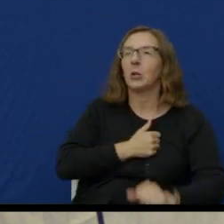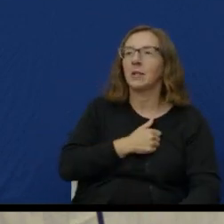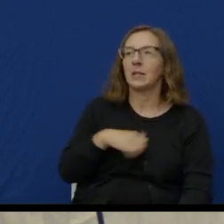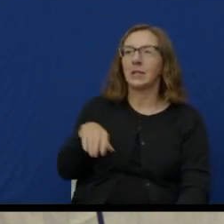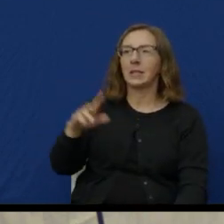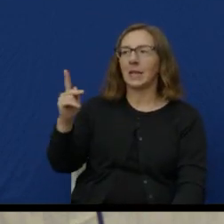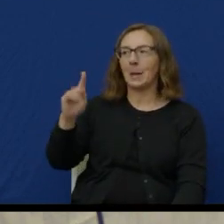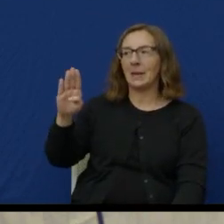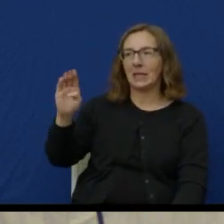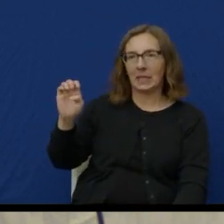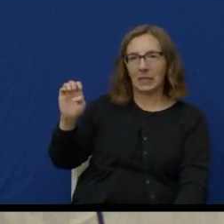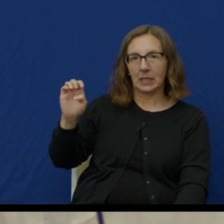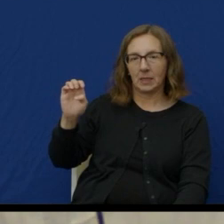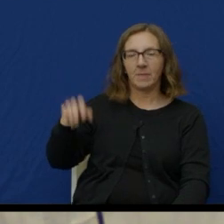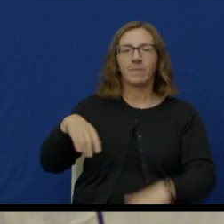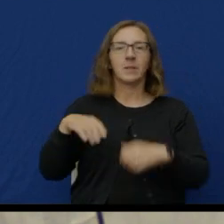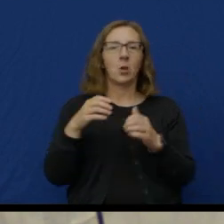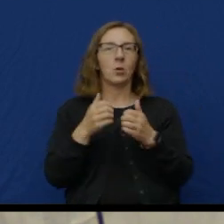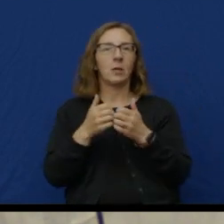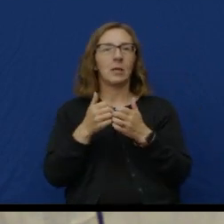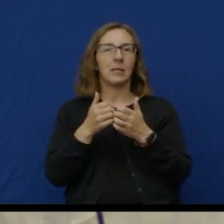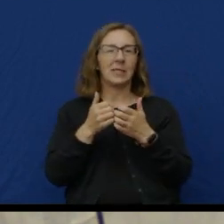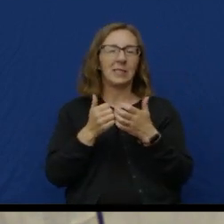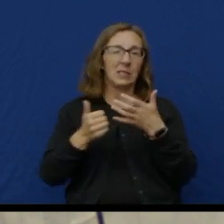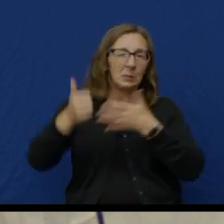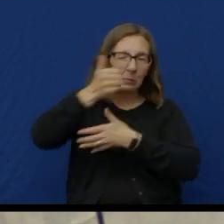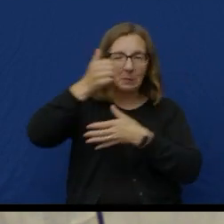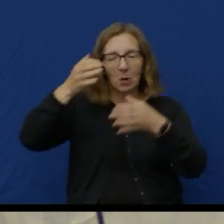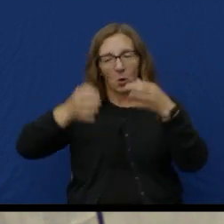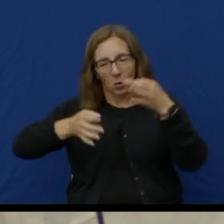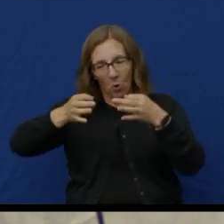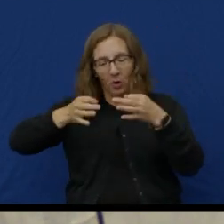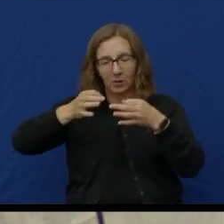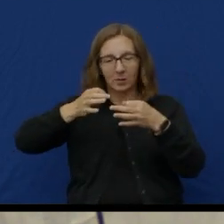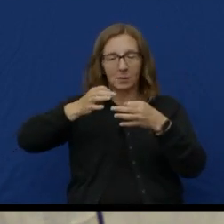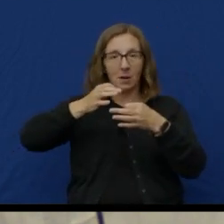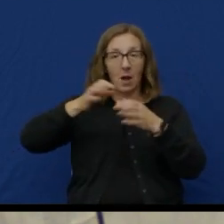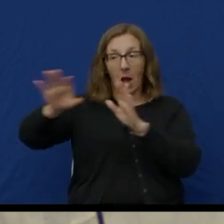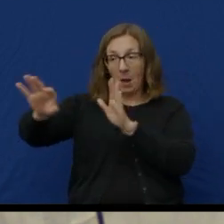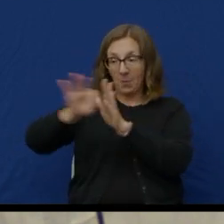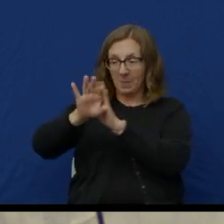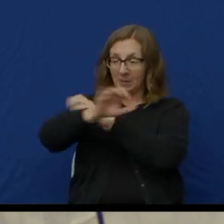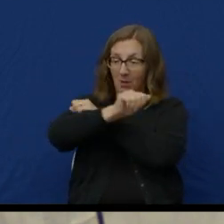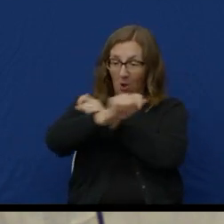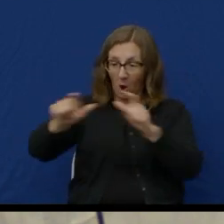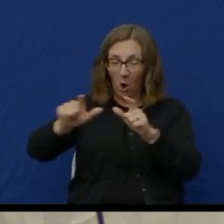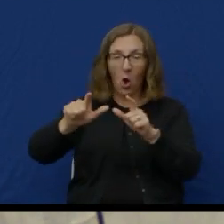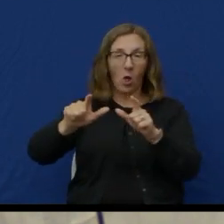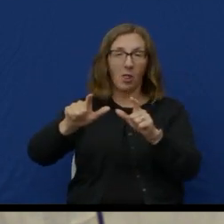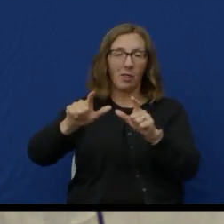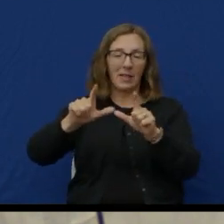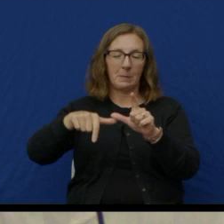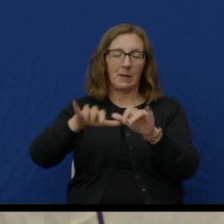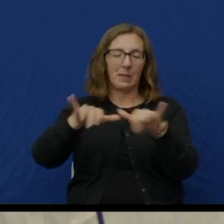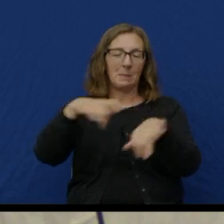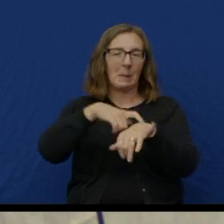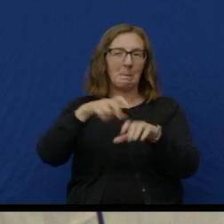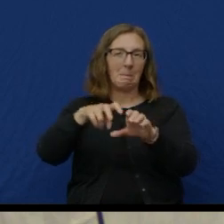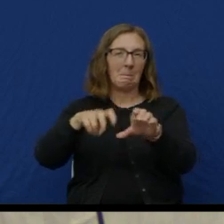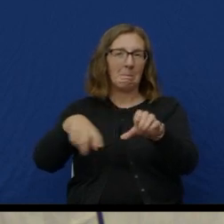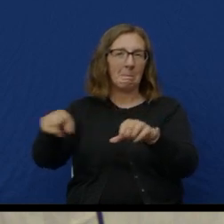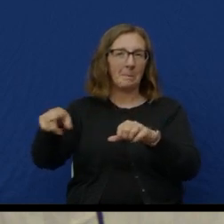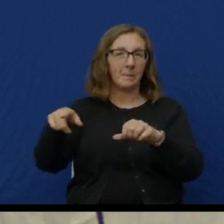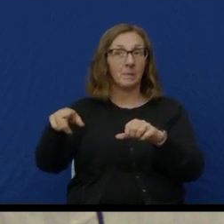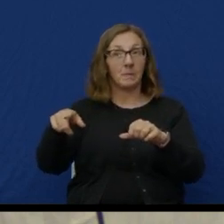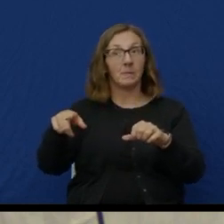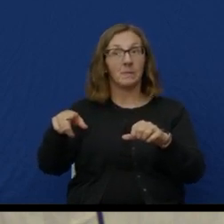members. So the Supreme Court appointments all expire at the same time. There's a little concern about keeping that the same because